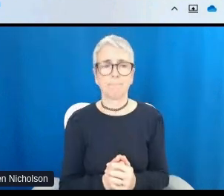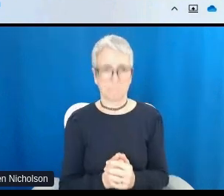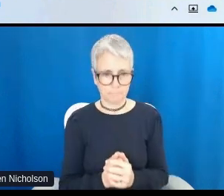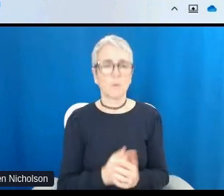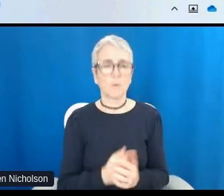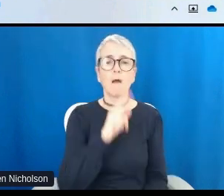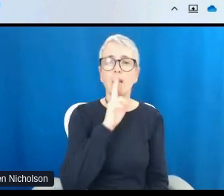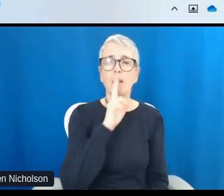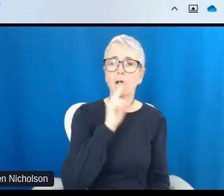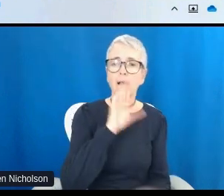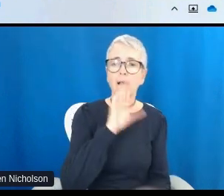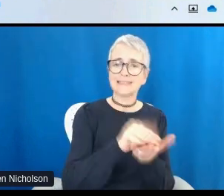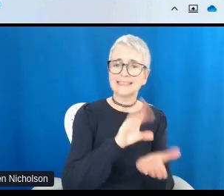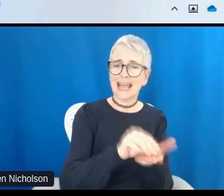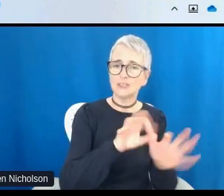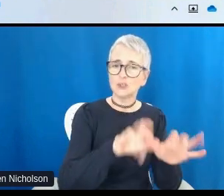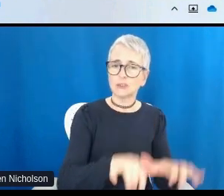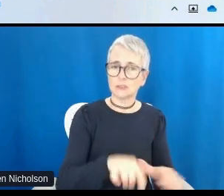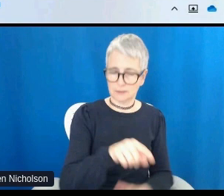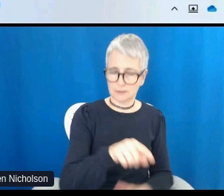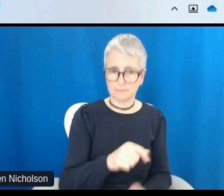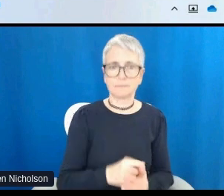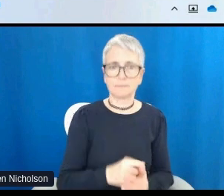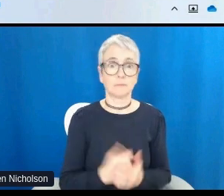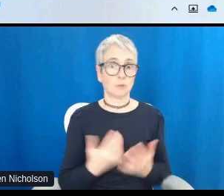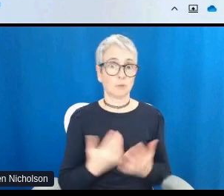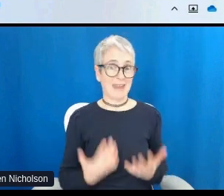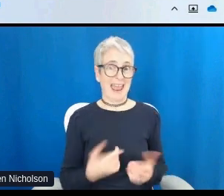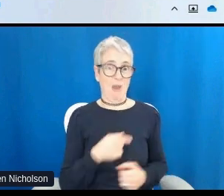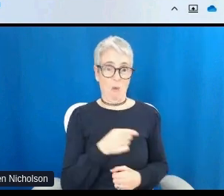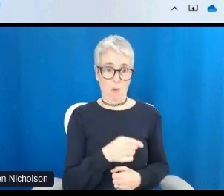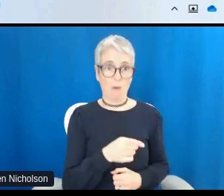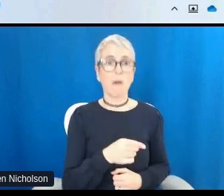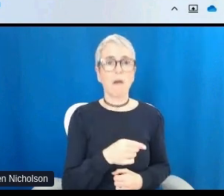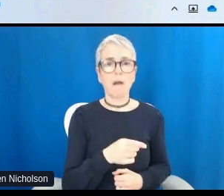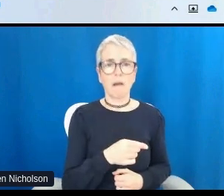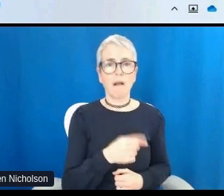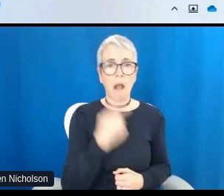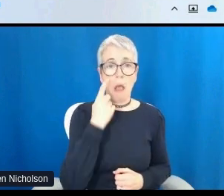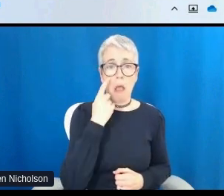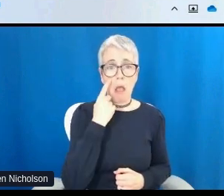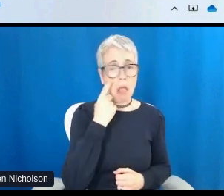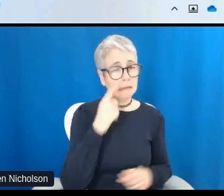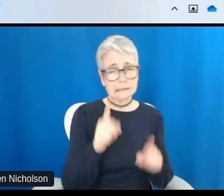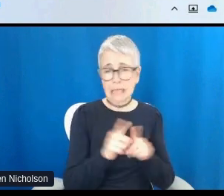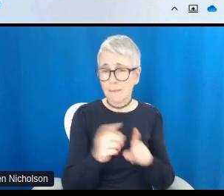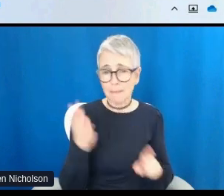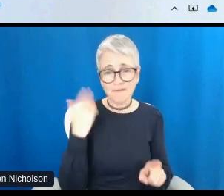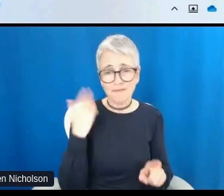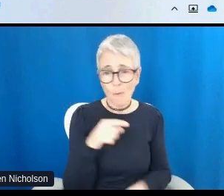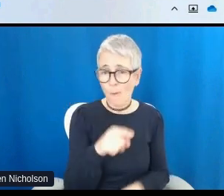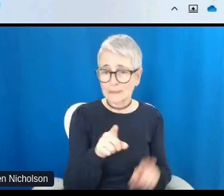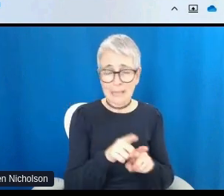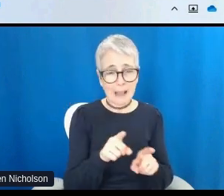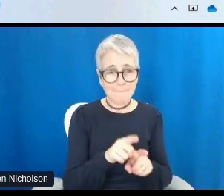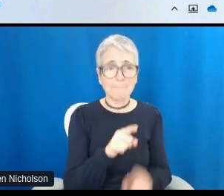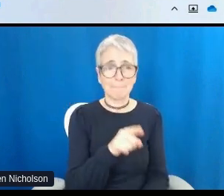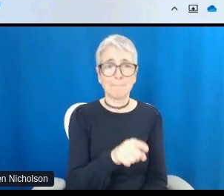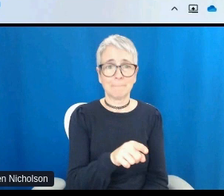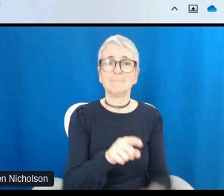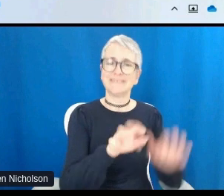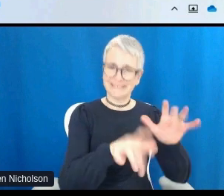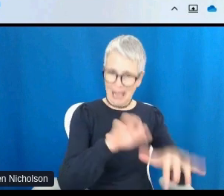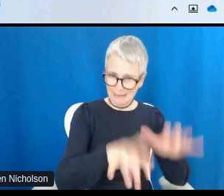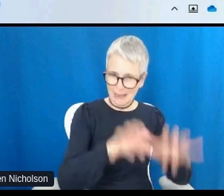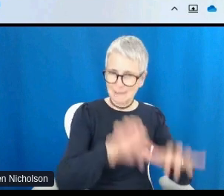Dictation mode. So now that I'm in dictation mode, you'll see that it works exactly like the feature we saw earlier. Types out